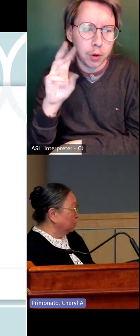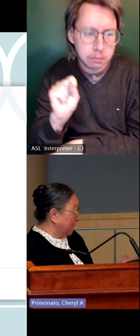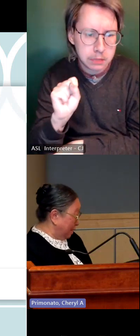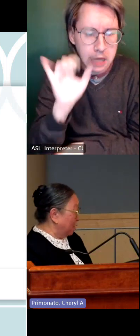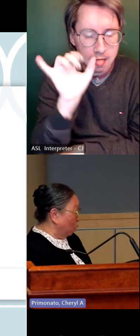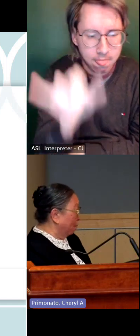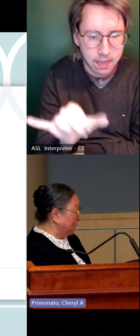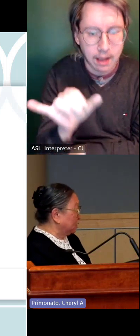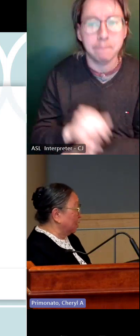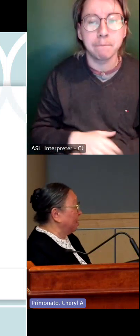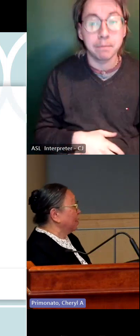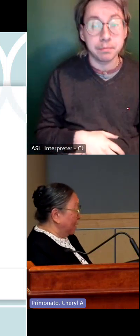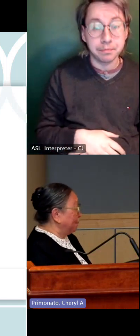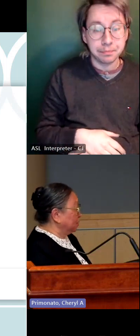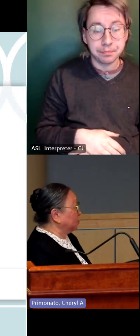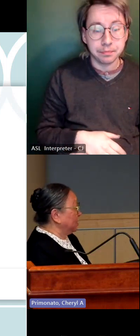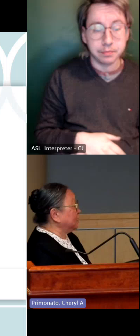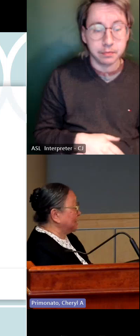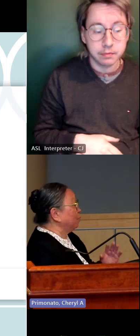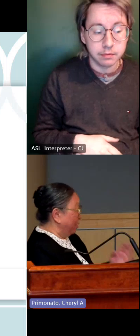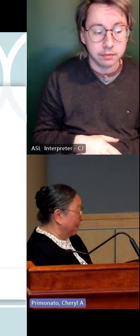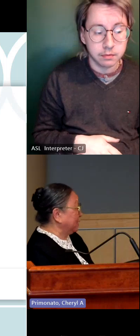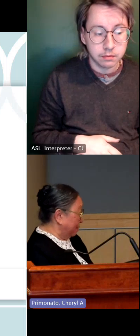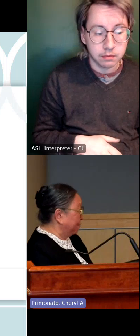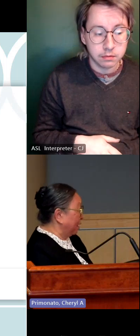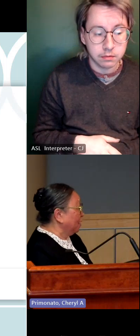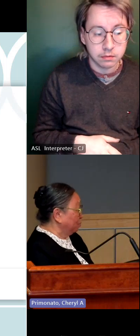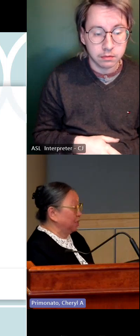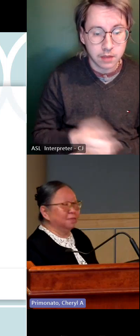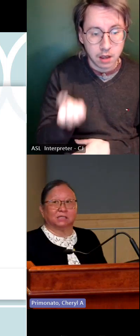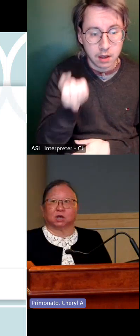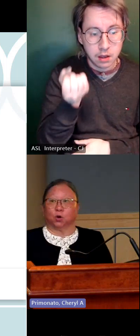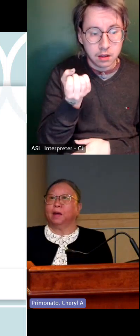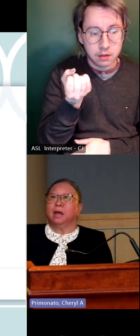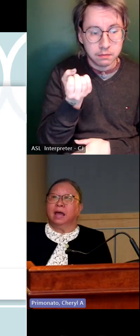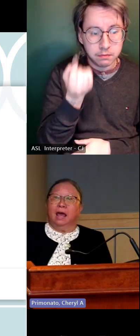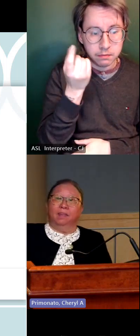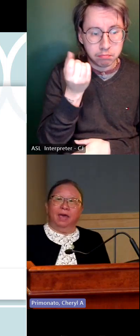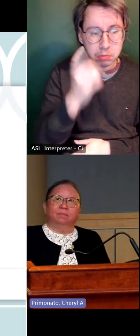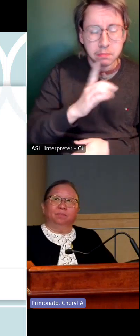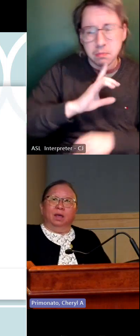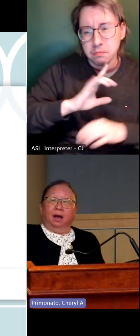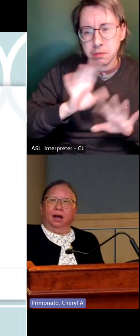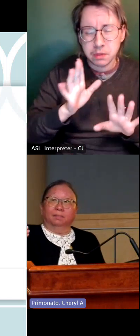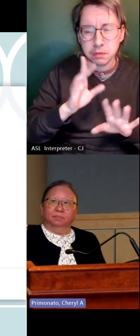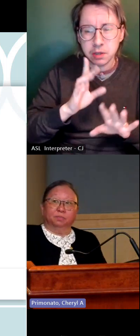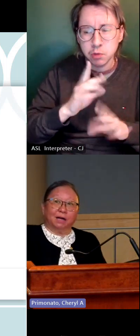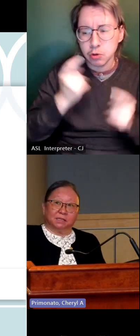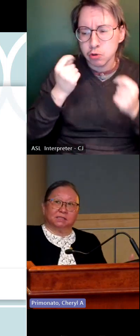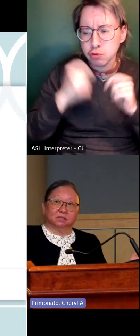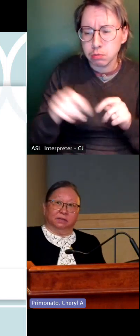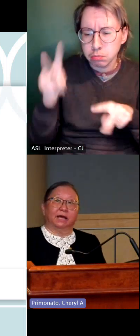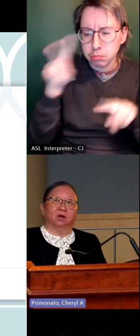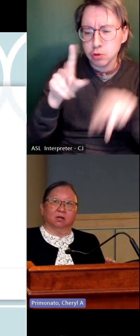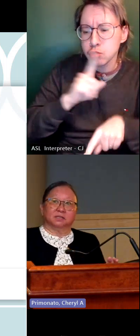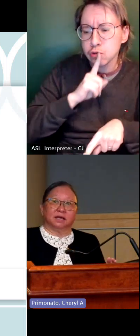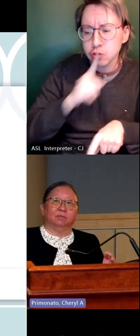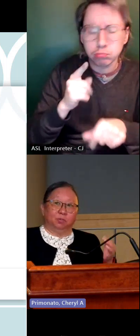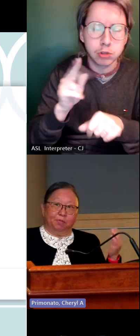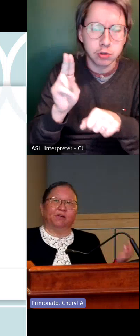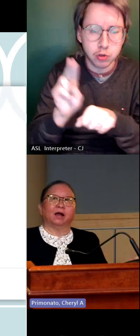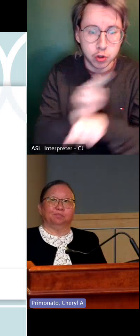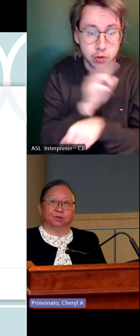And I will set that goal based on the opportunities that we have identified within that scope. And then the processes, again,